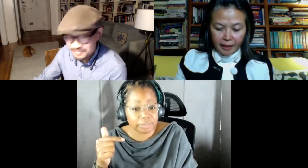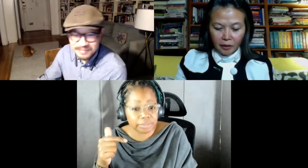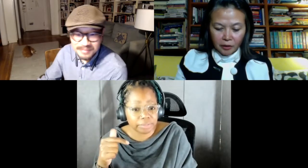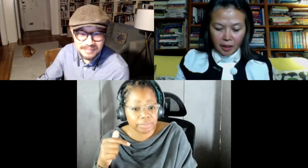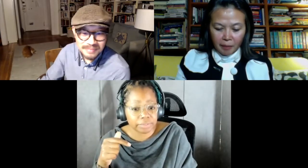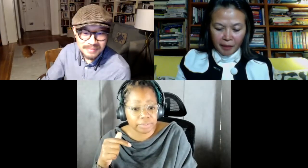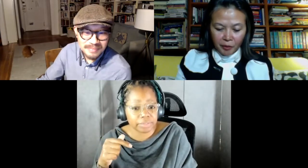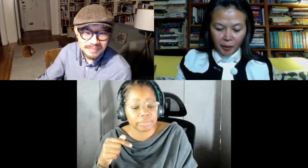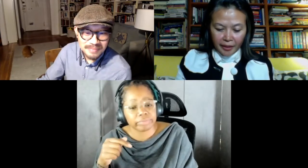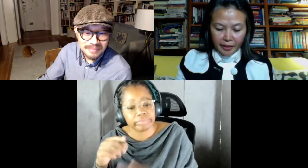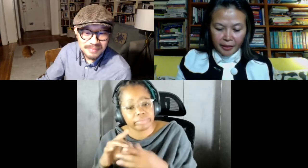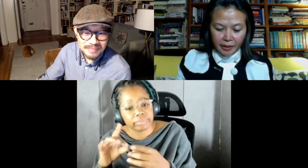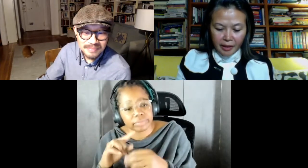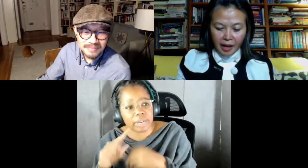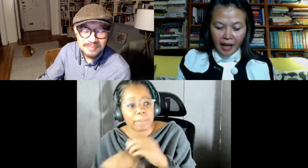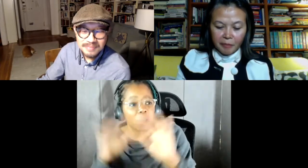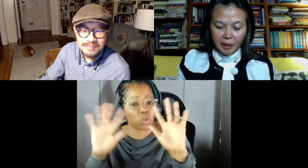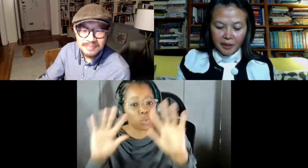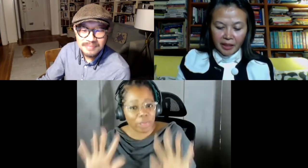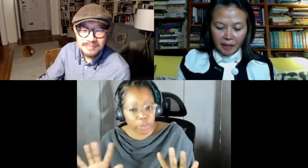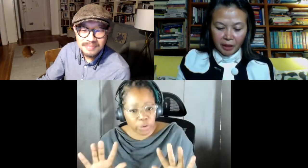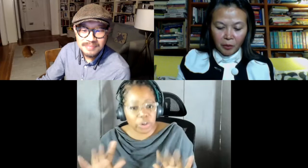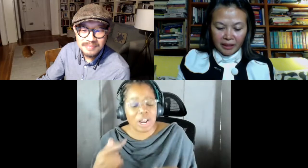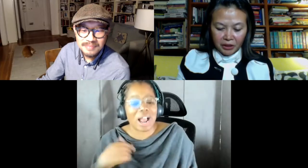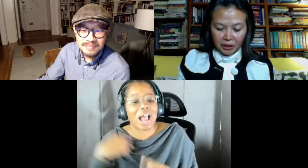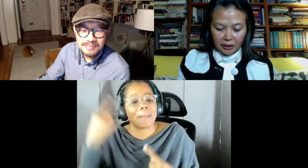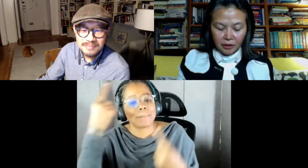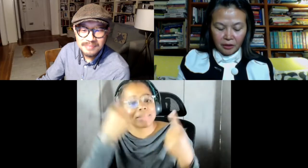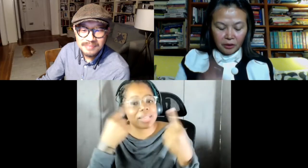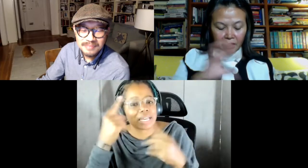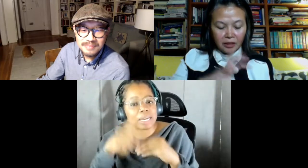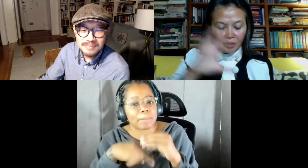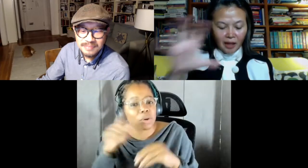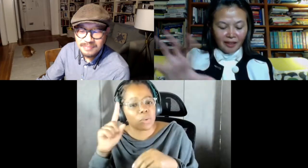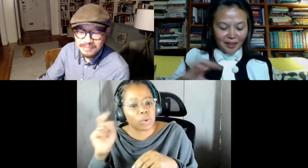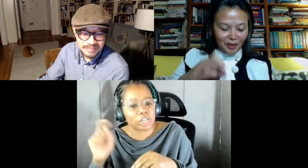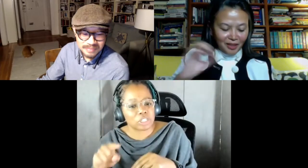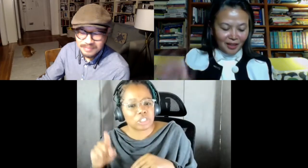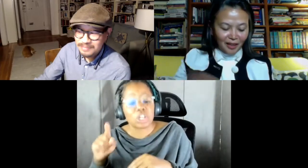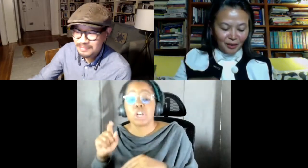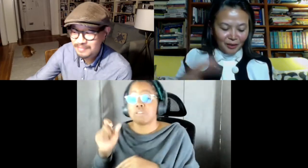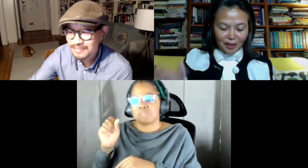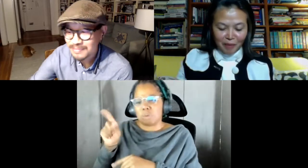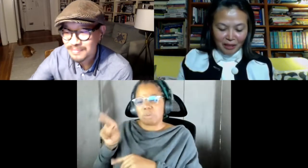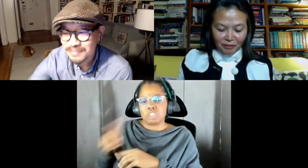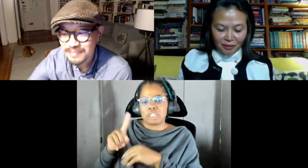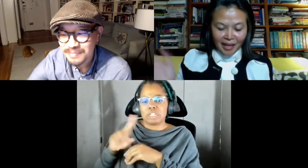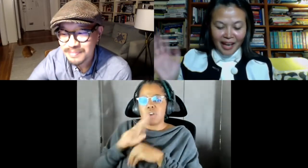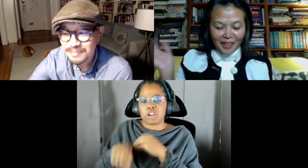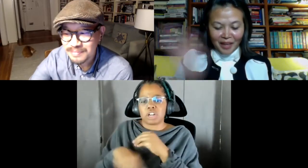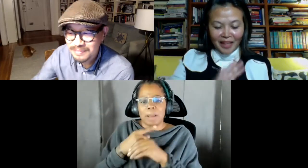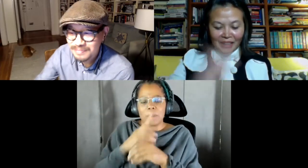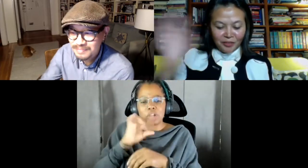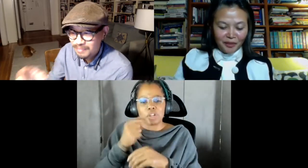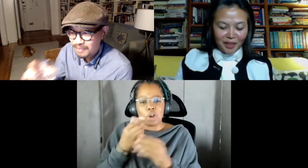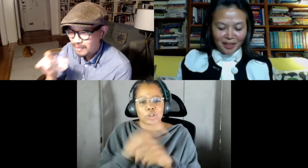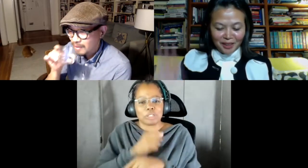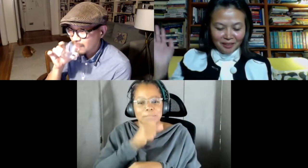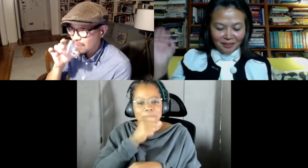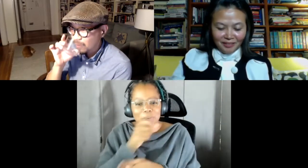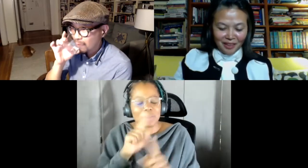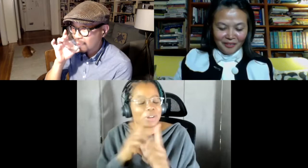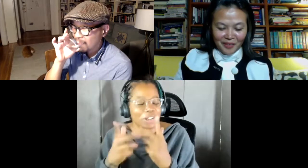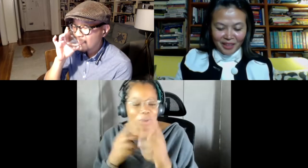And it goes on about the weather. I've been thinking of a question. So she's talking to the dog through this microphone. Anyway, that's for the reader